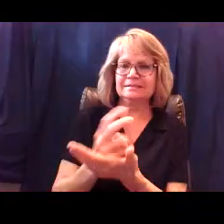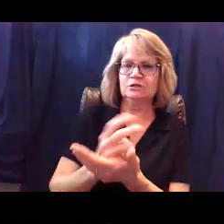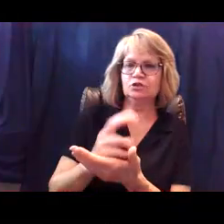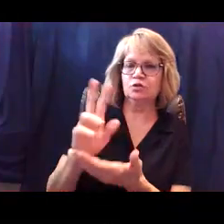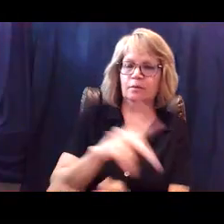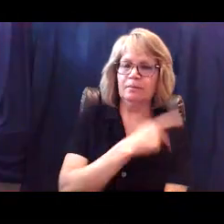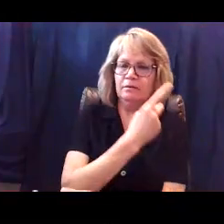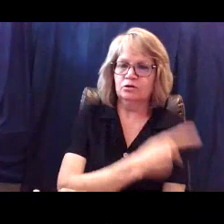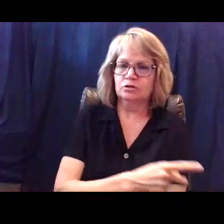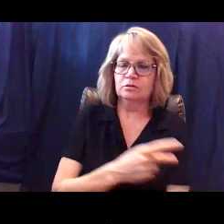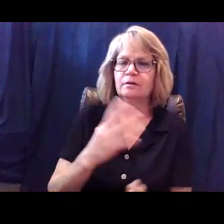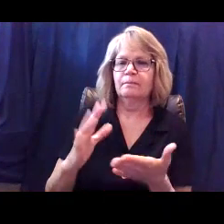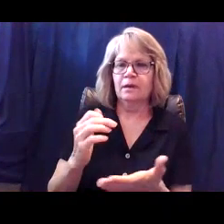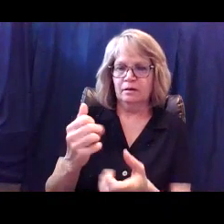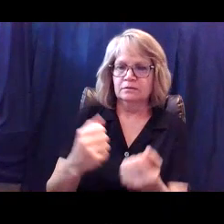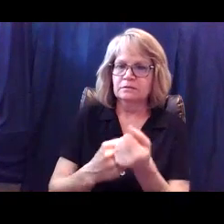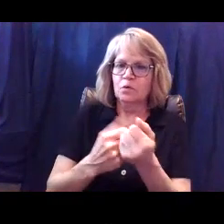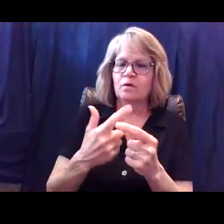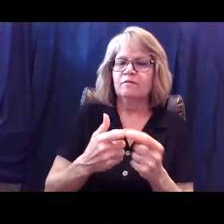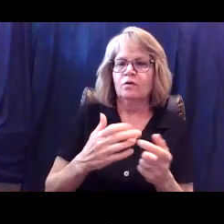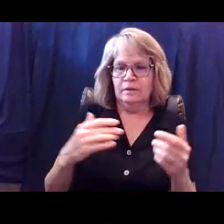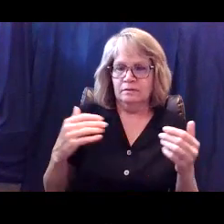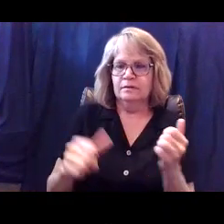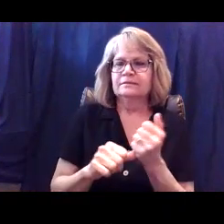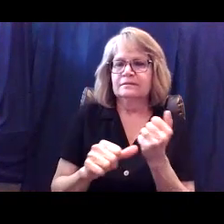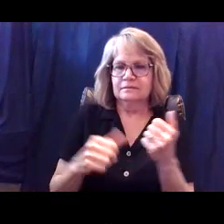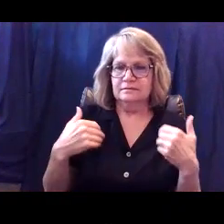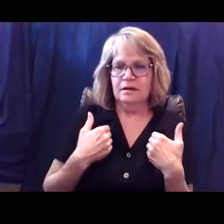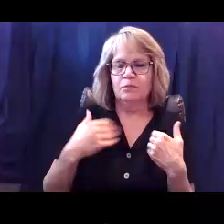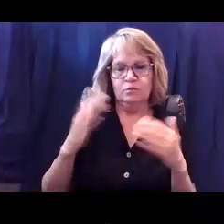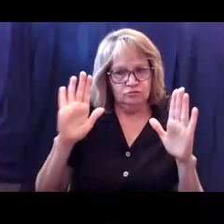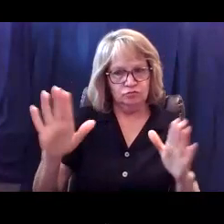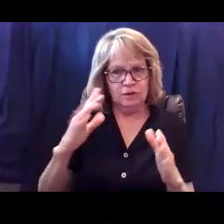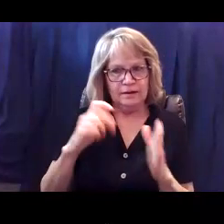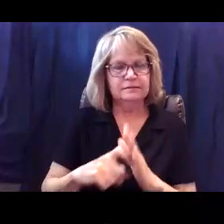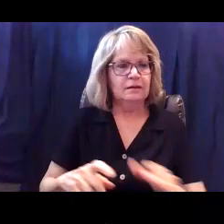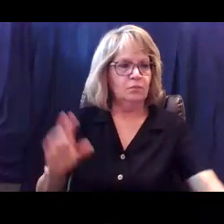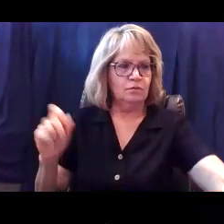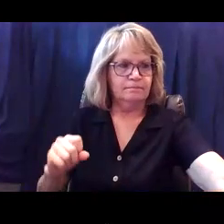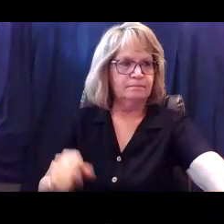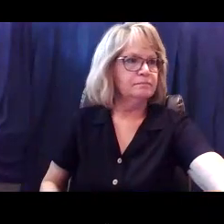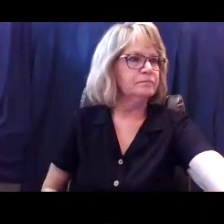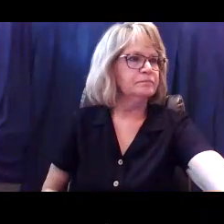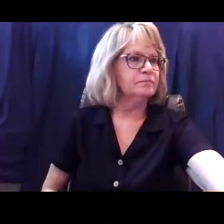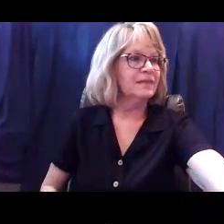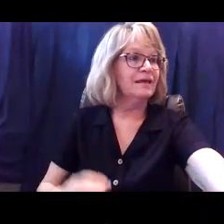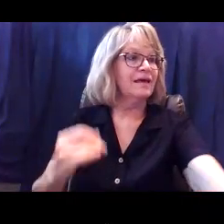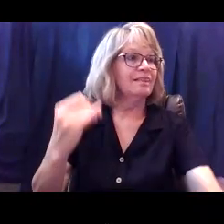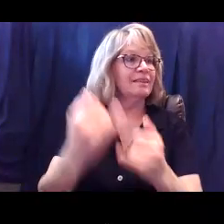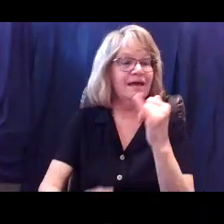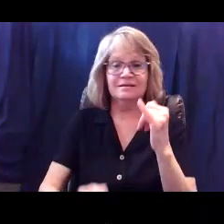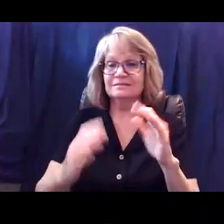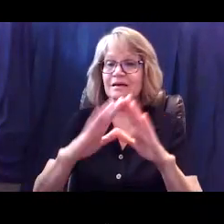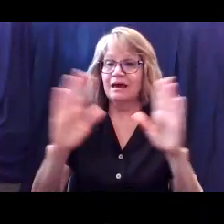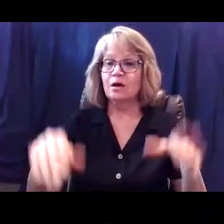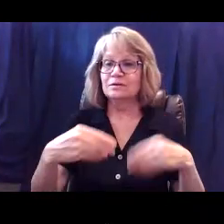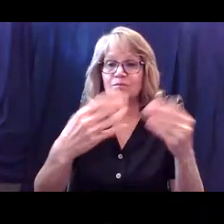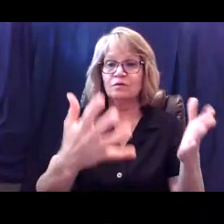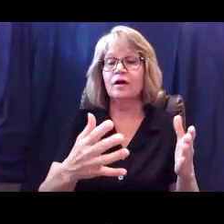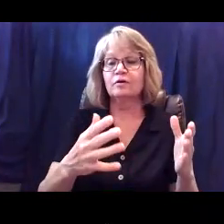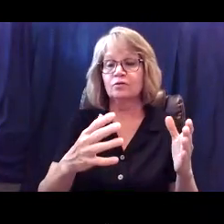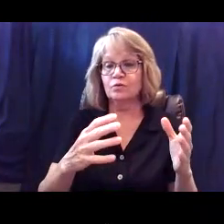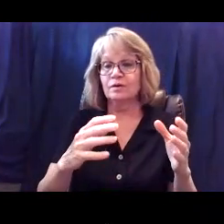get support from an assistance animal. Great example. And lastly, a housing provider can